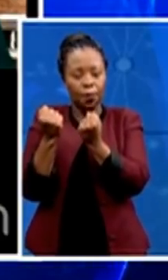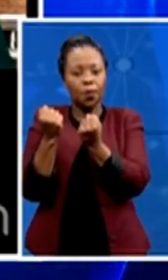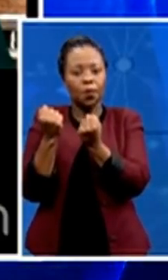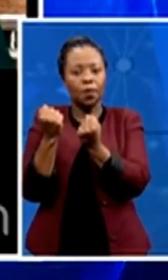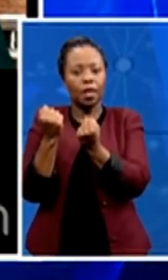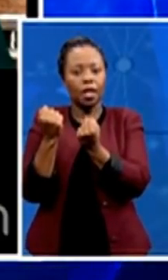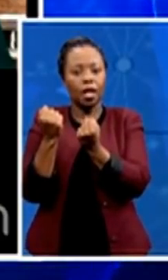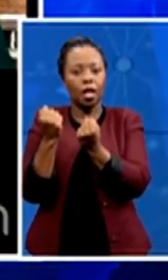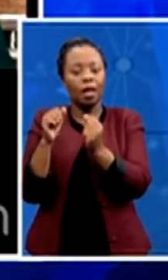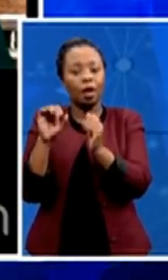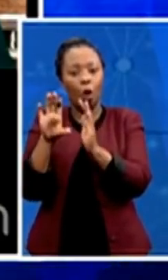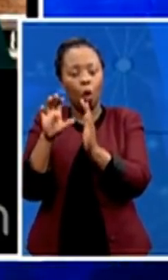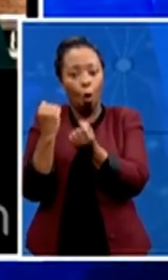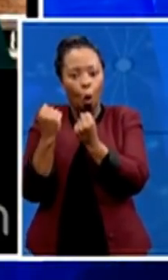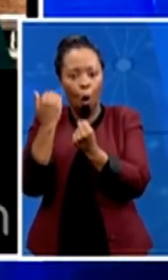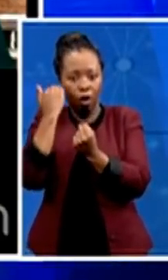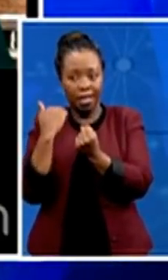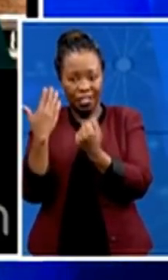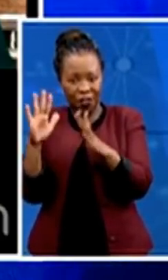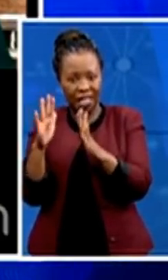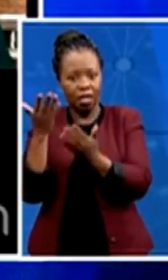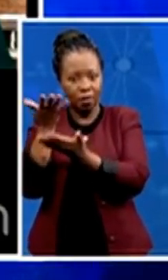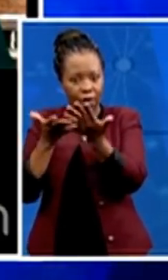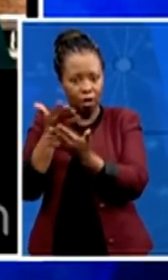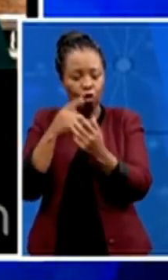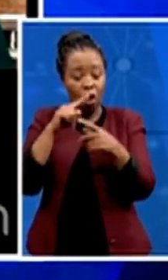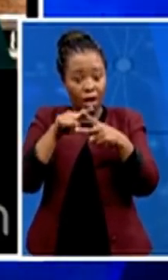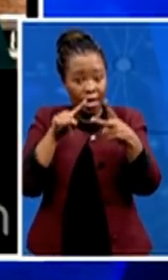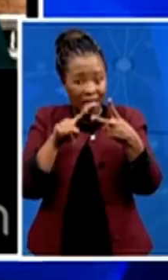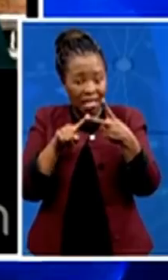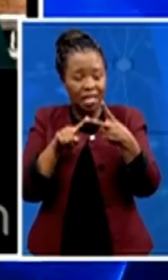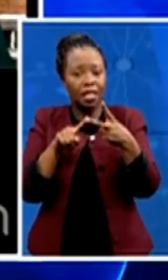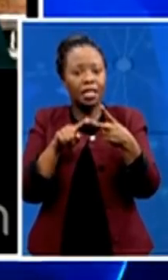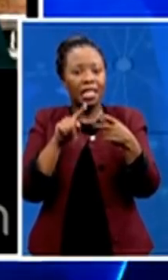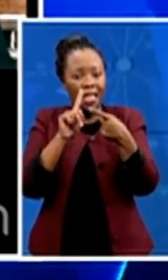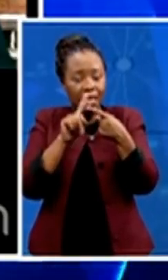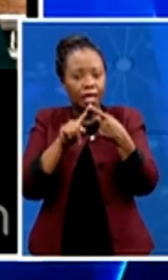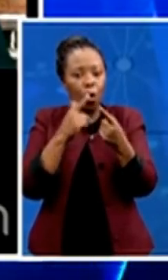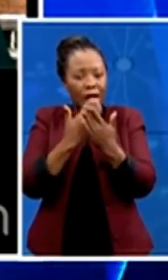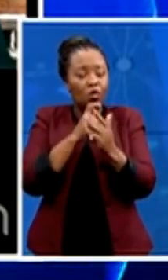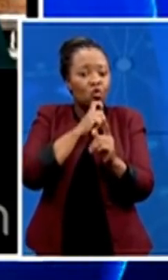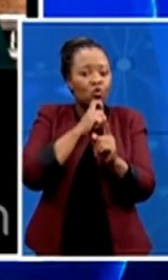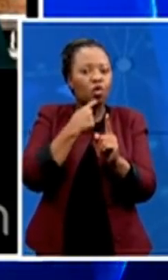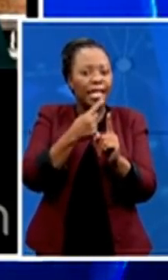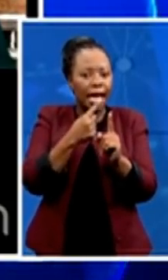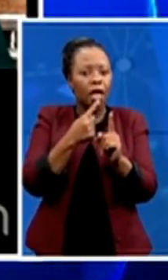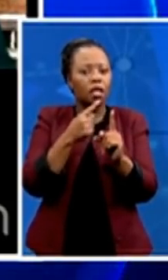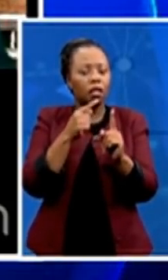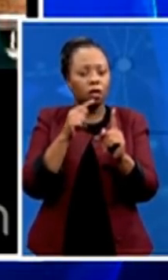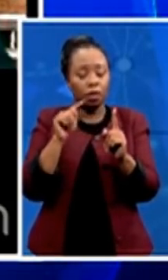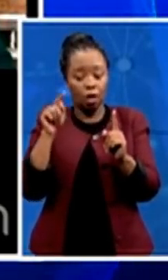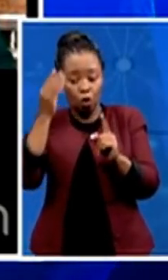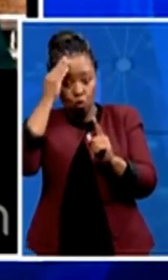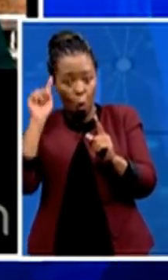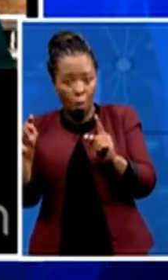two factors that we can use to distinguish De Beer from this matter? First one, and more important for